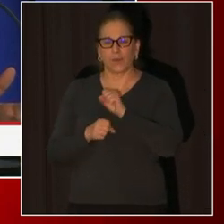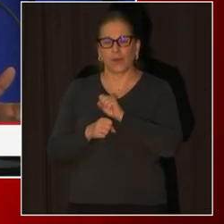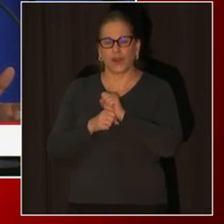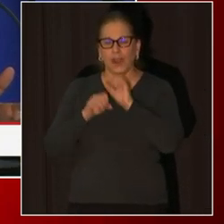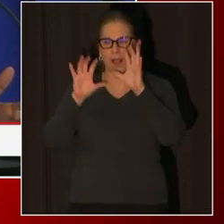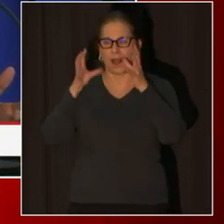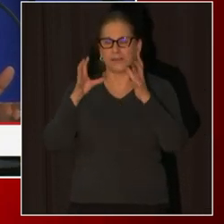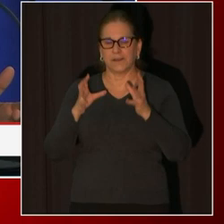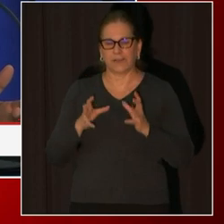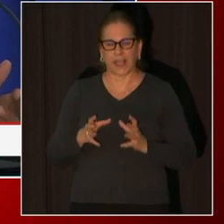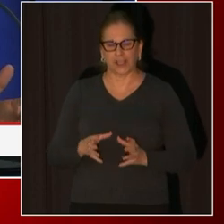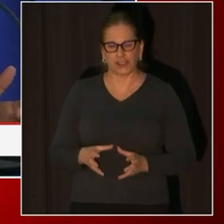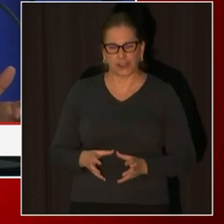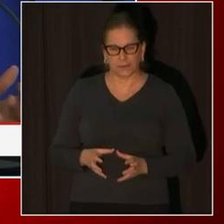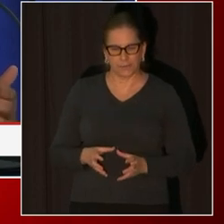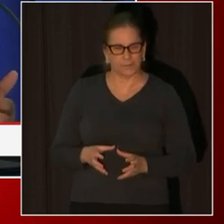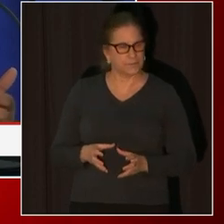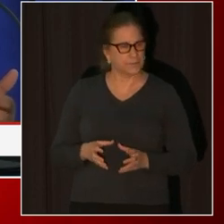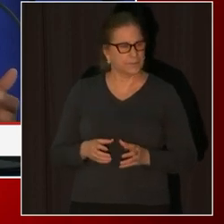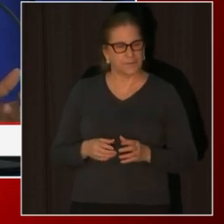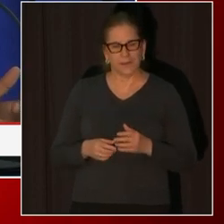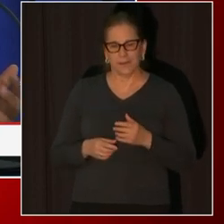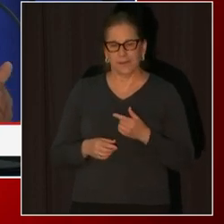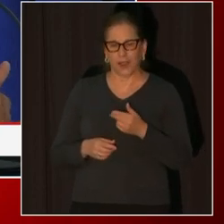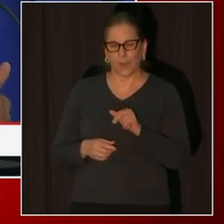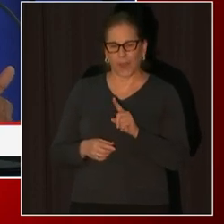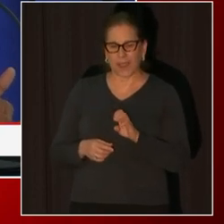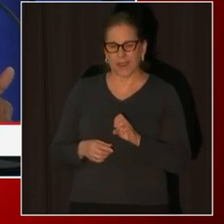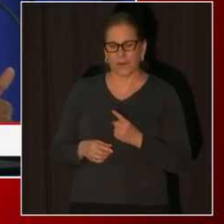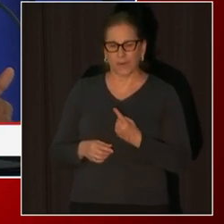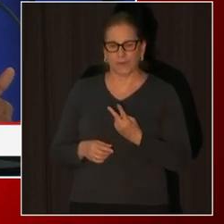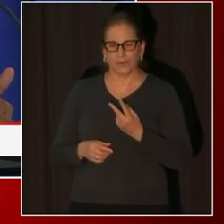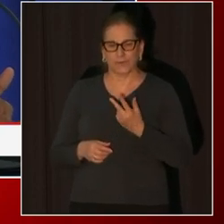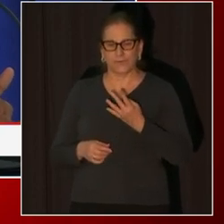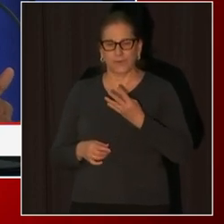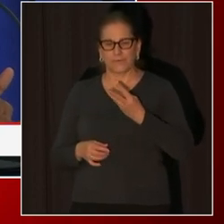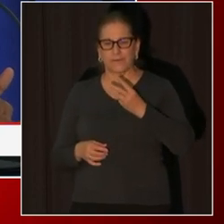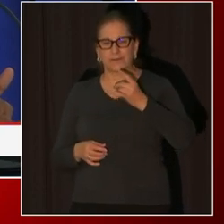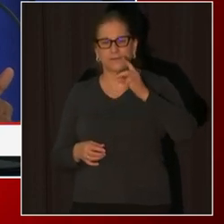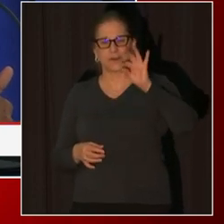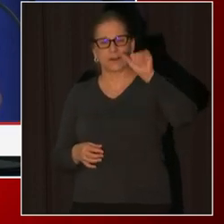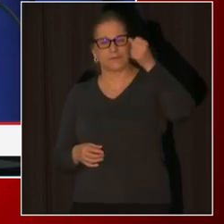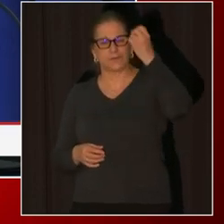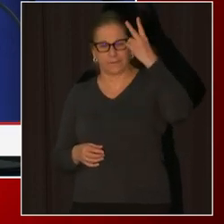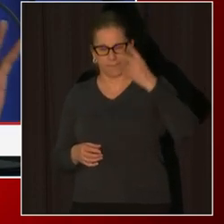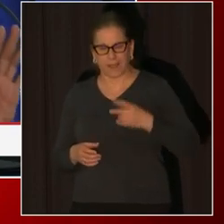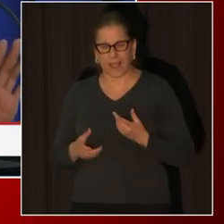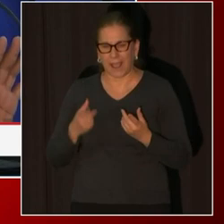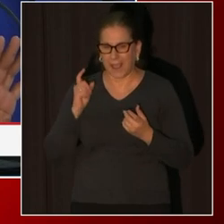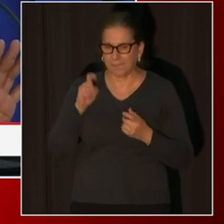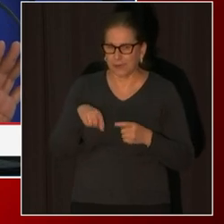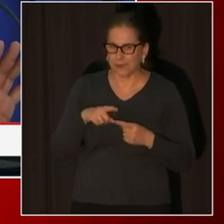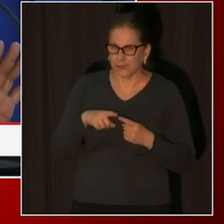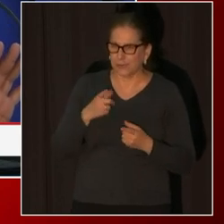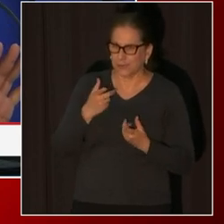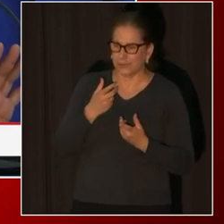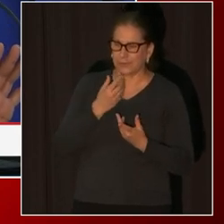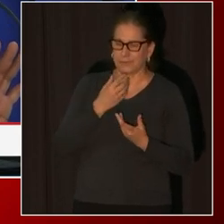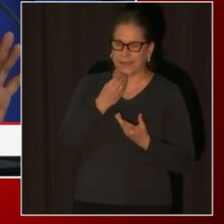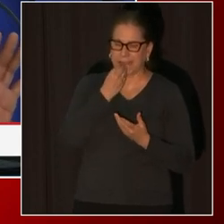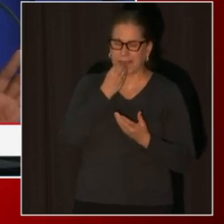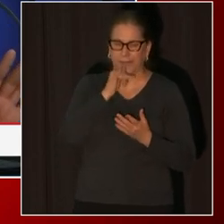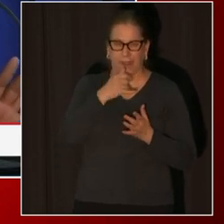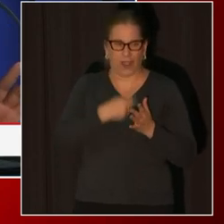represented, agencies budget and have to absorb that cost within their agency. So we made no change to that